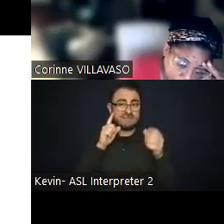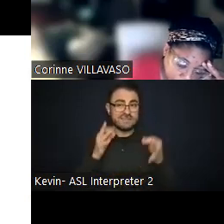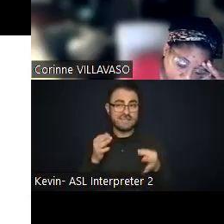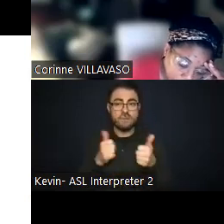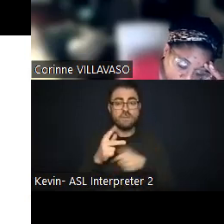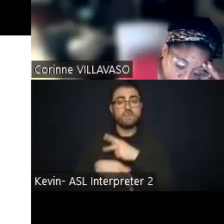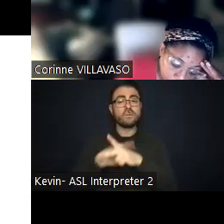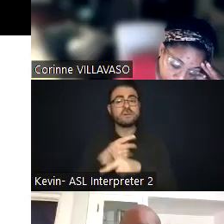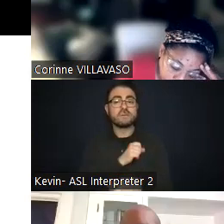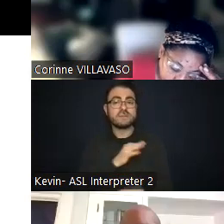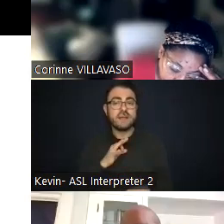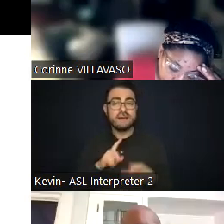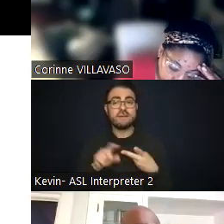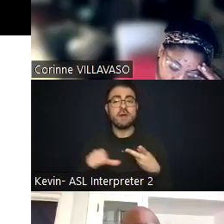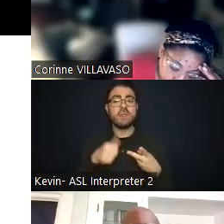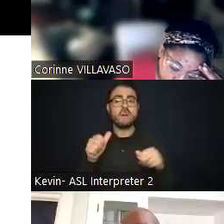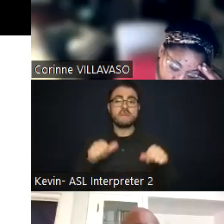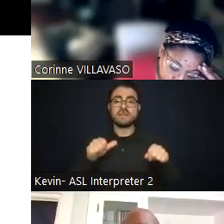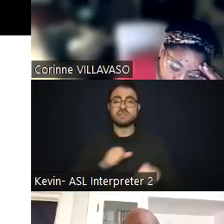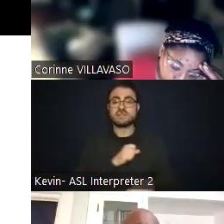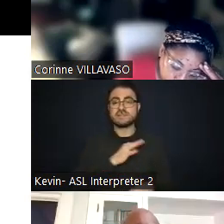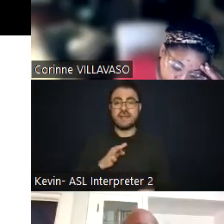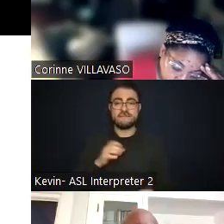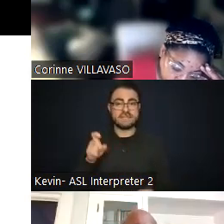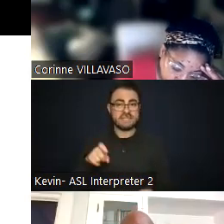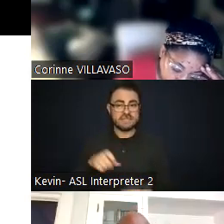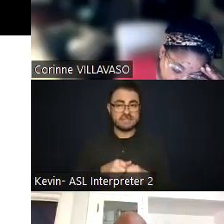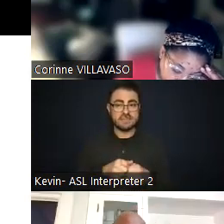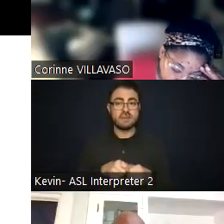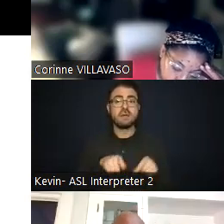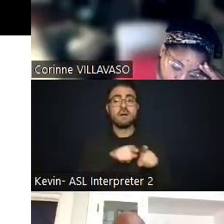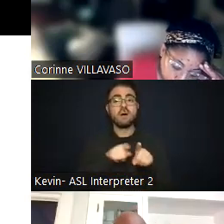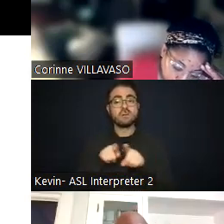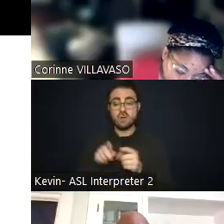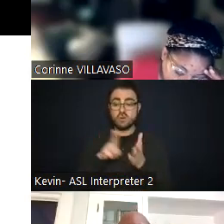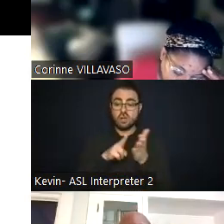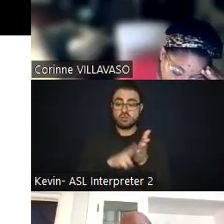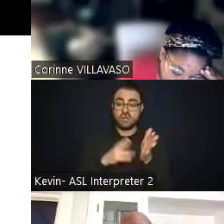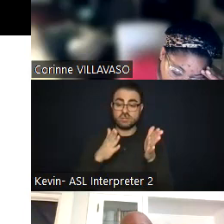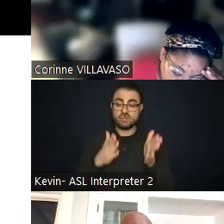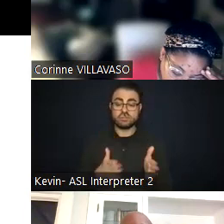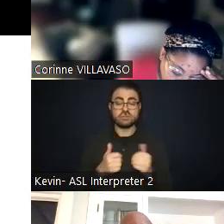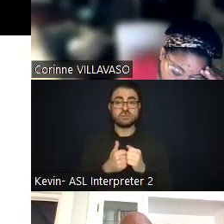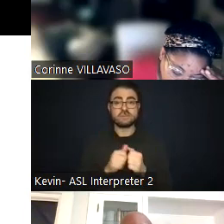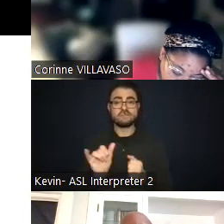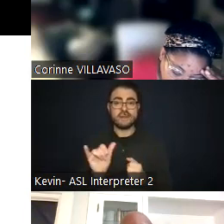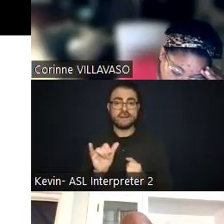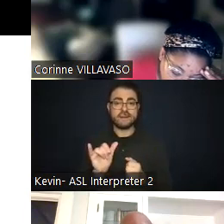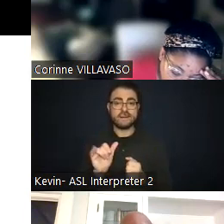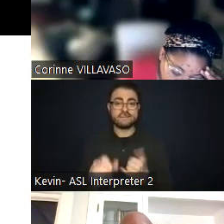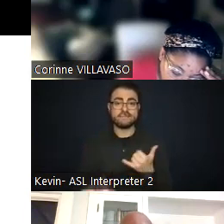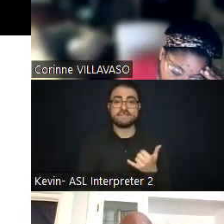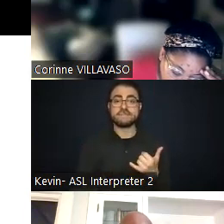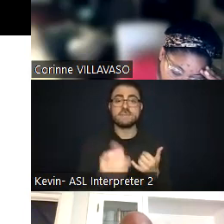other potential staff needs, as well as contractors, such as right now